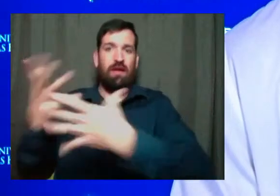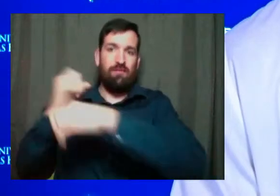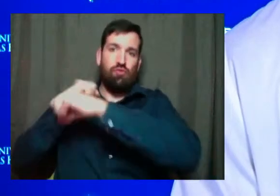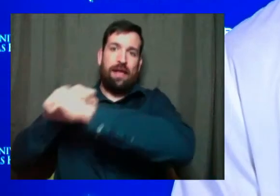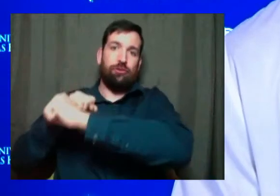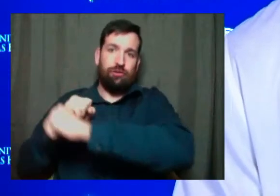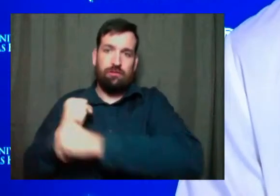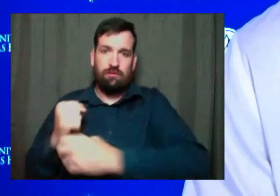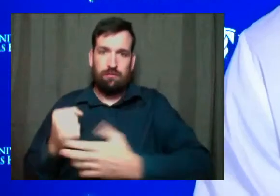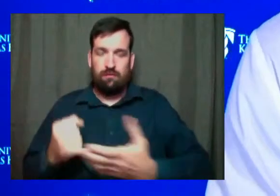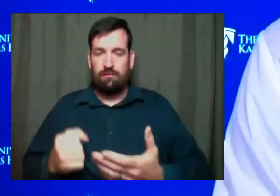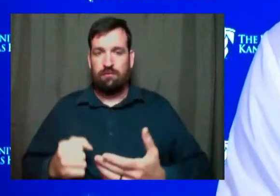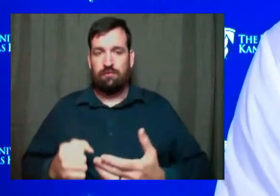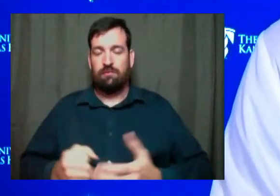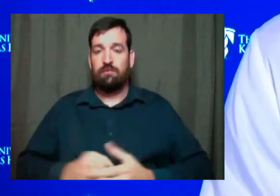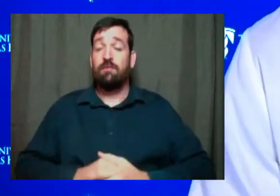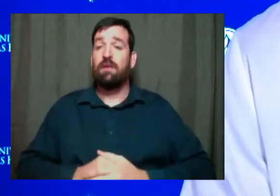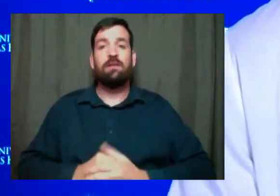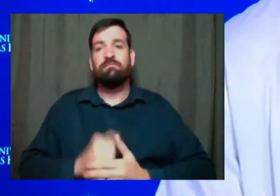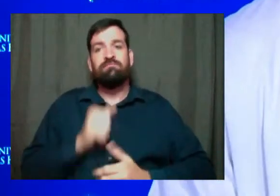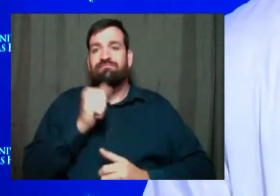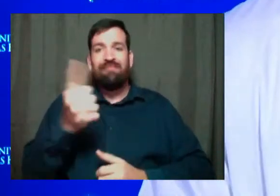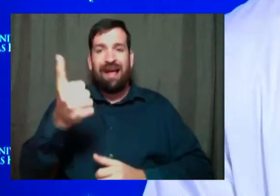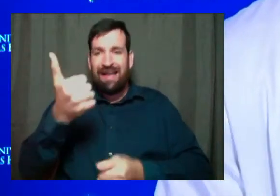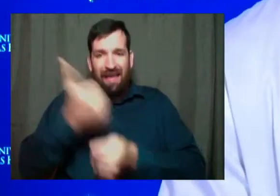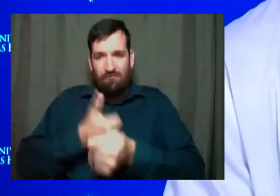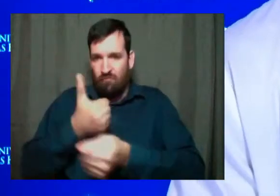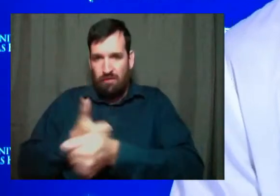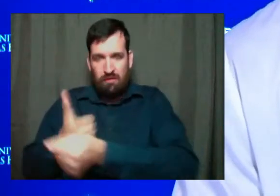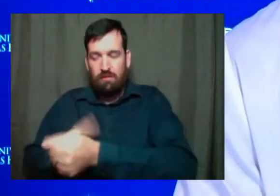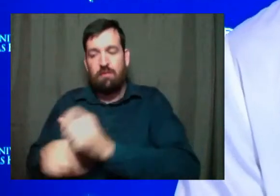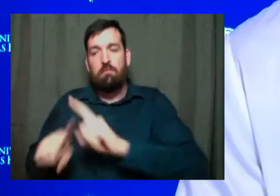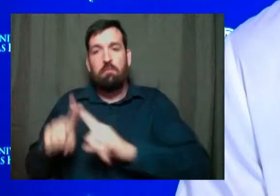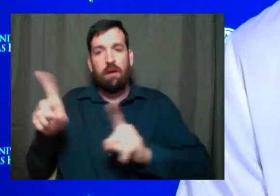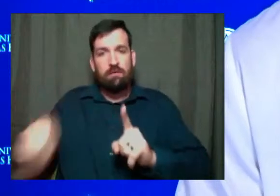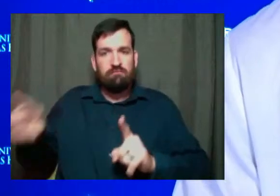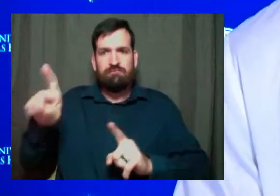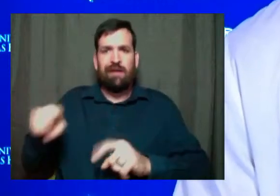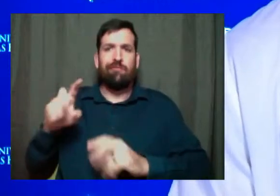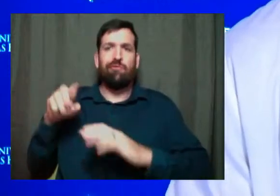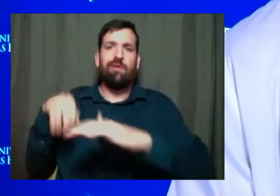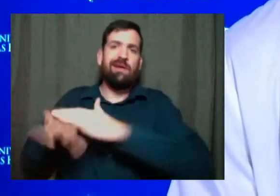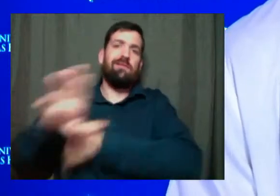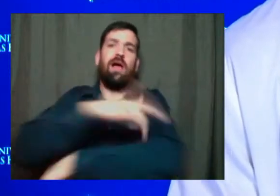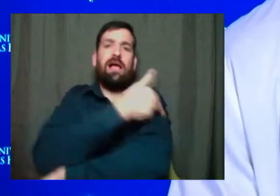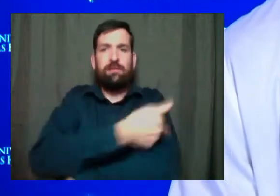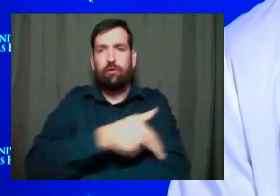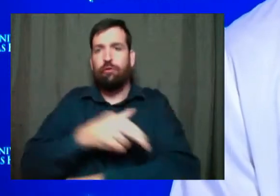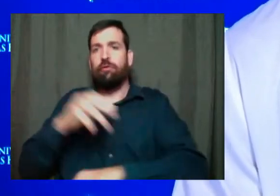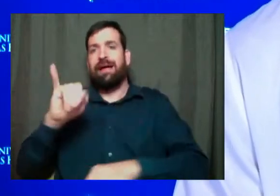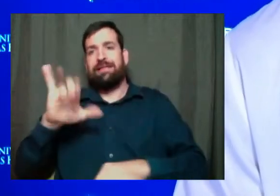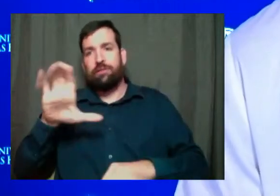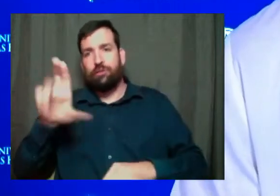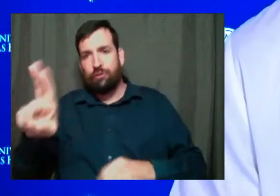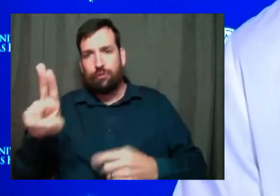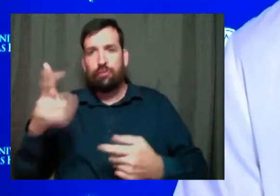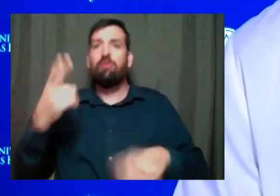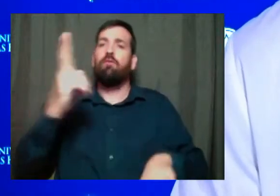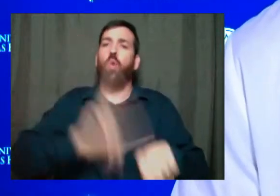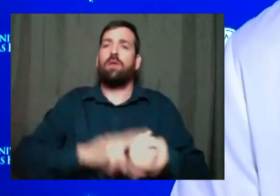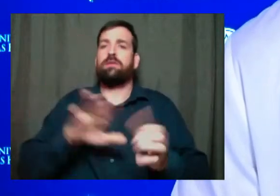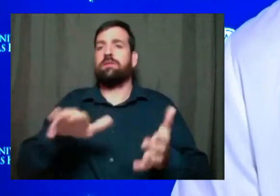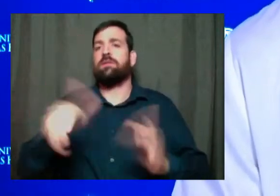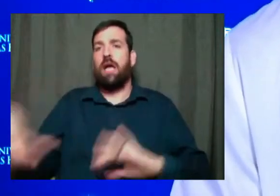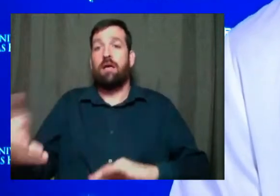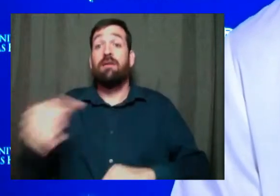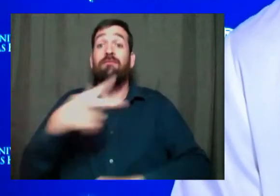things that we want to protect you. Again, it's not every case. It's those cases that have to go to the hospital, the ICU, and of course dying. And so we know the vaccines have